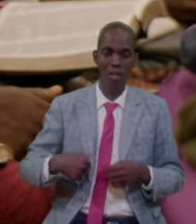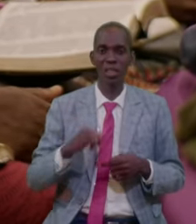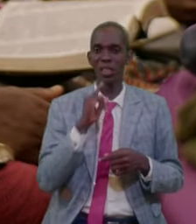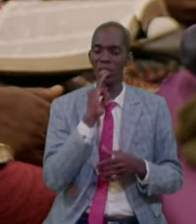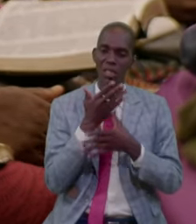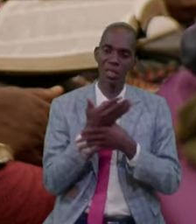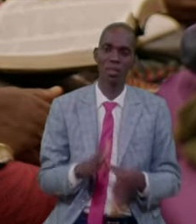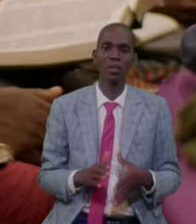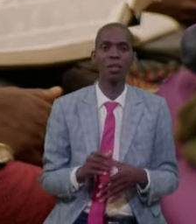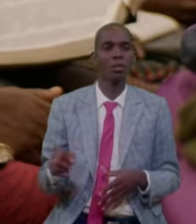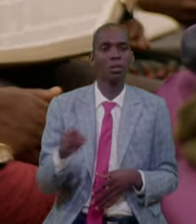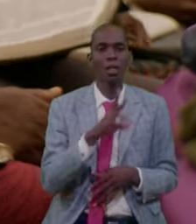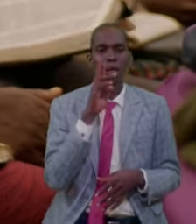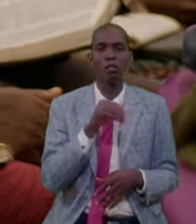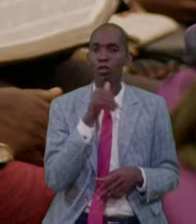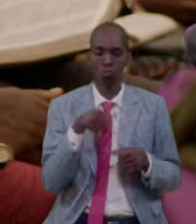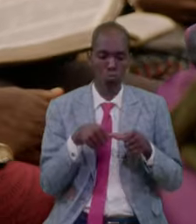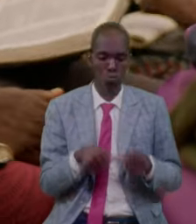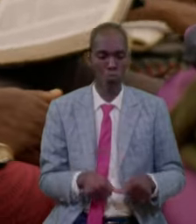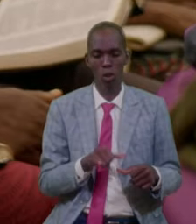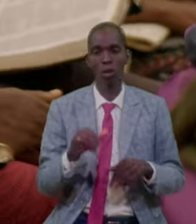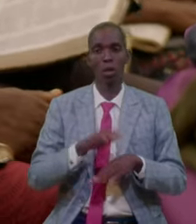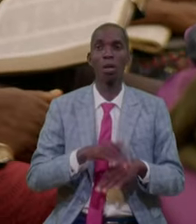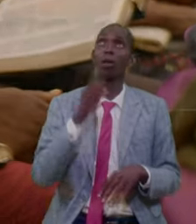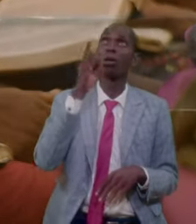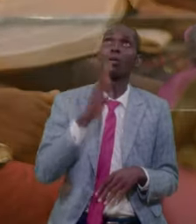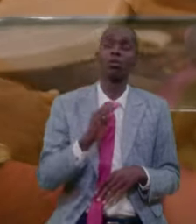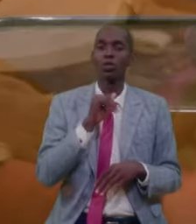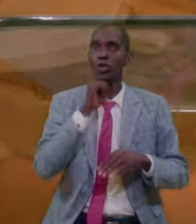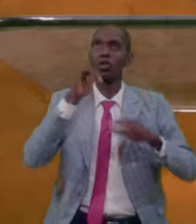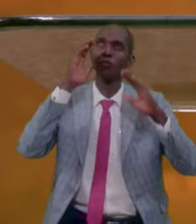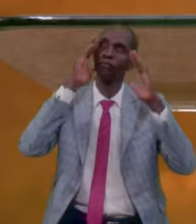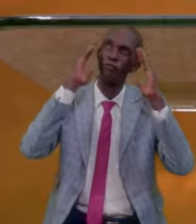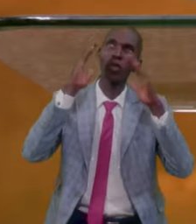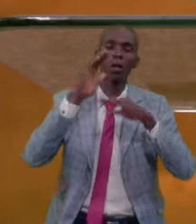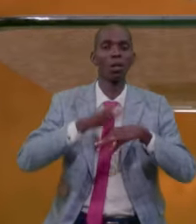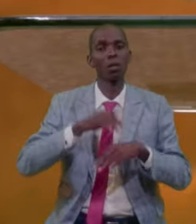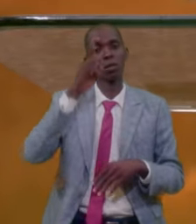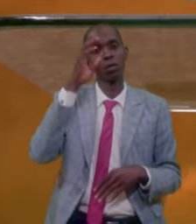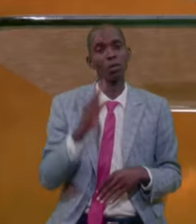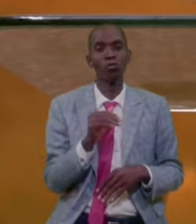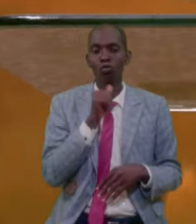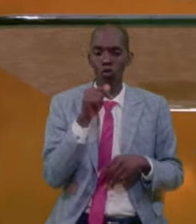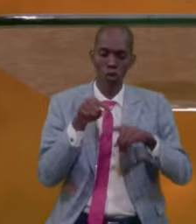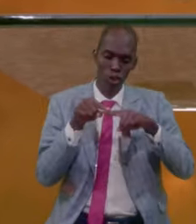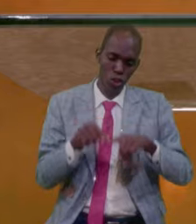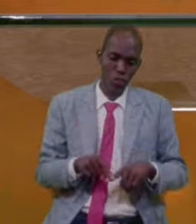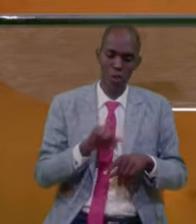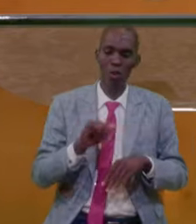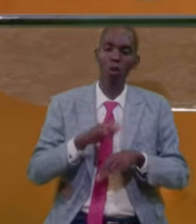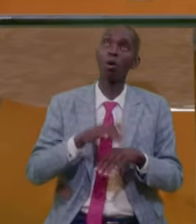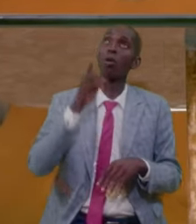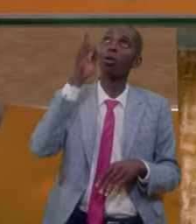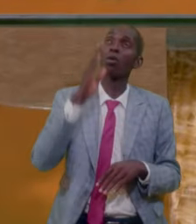divided. They are not staying on God. They are not focusing on God. They are not relying on God. They are